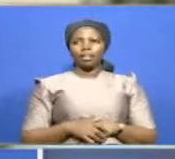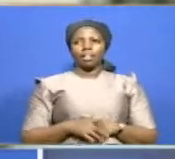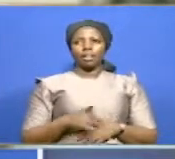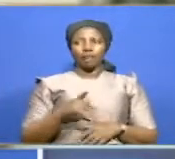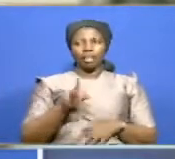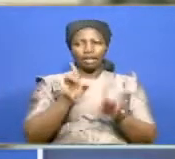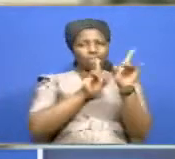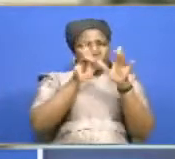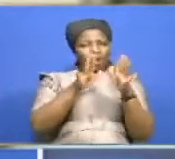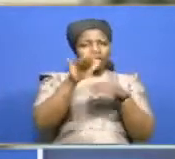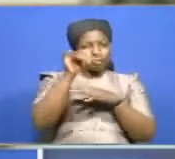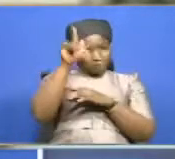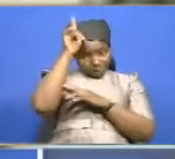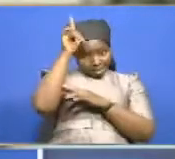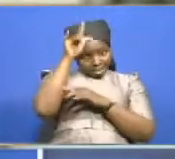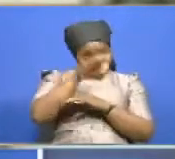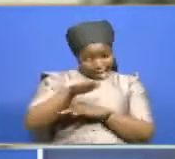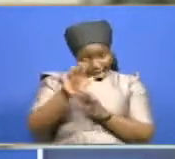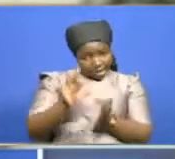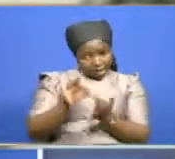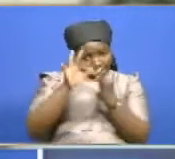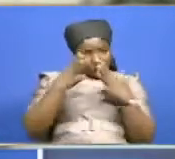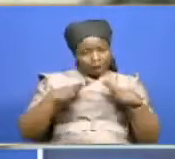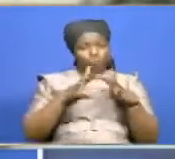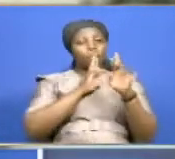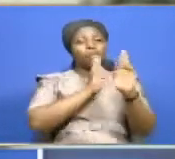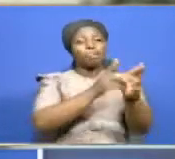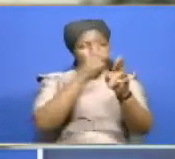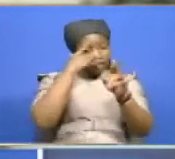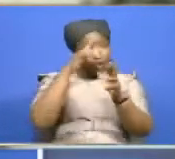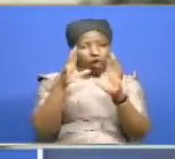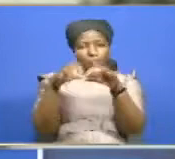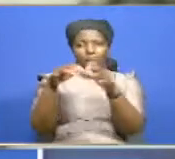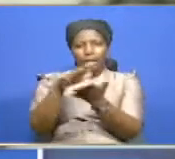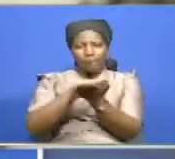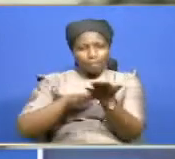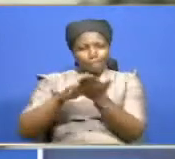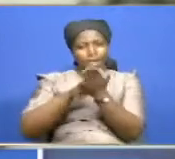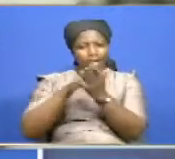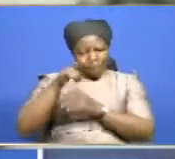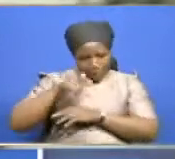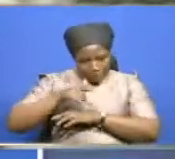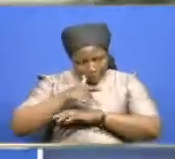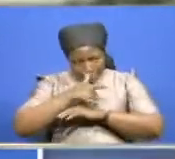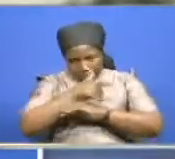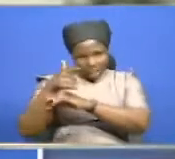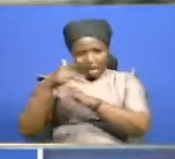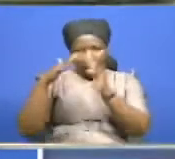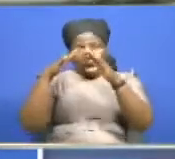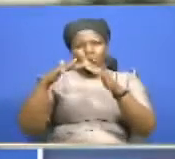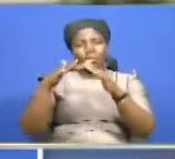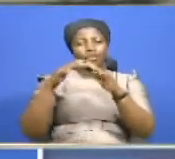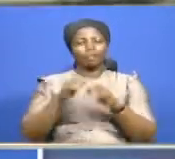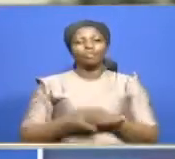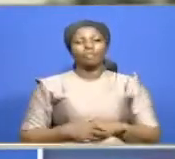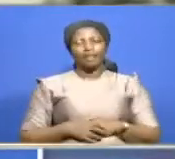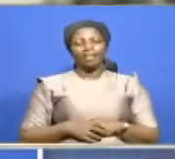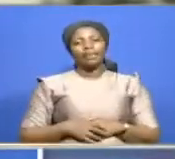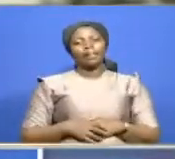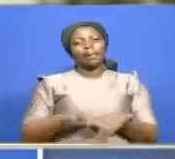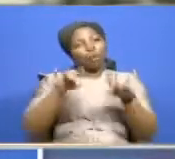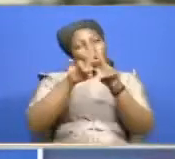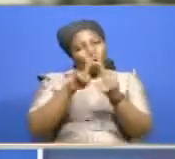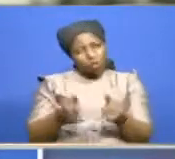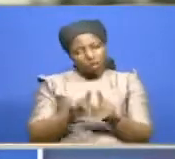rural areas, especially those reporting for community-based media houses. Even so, we still